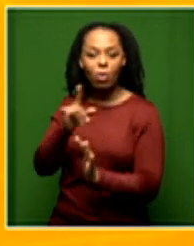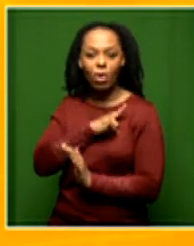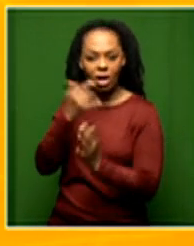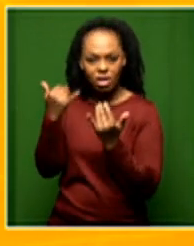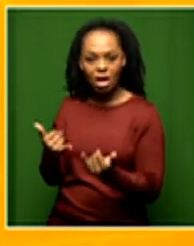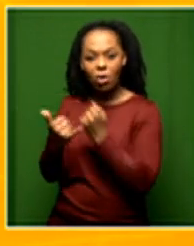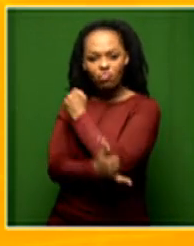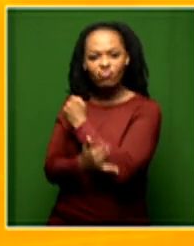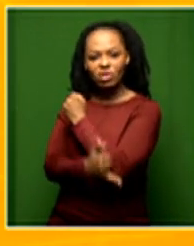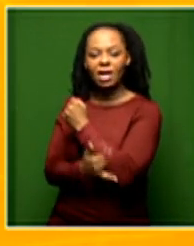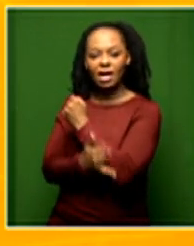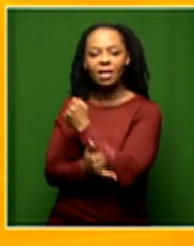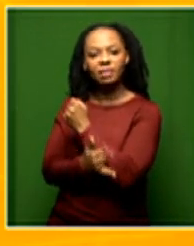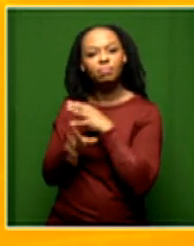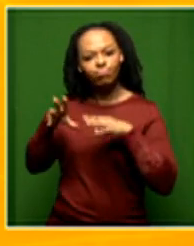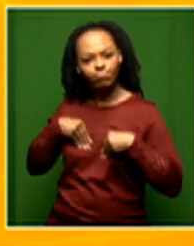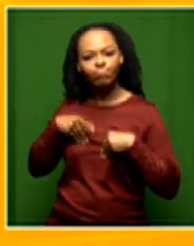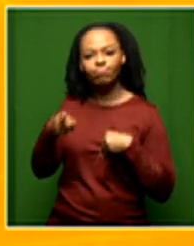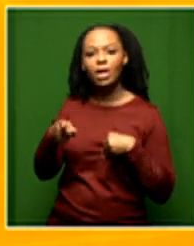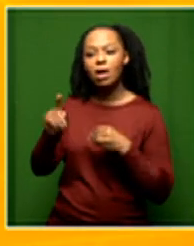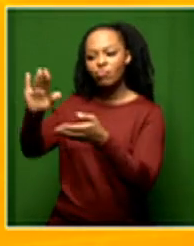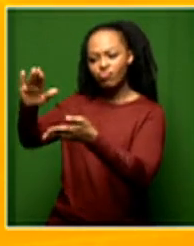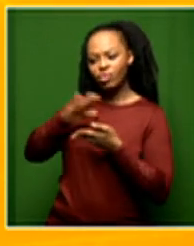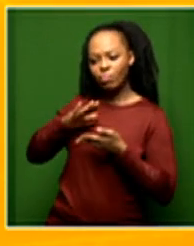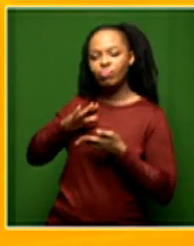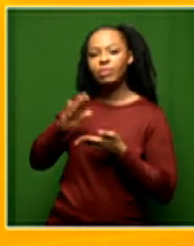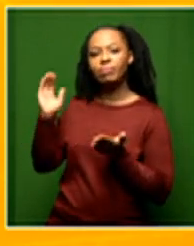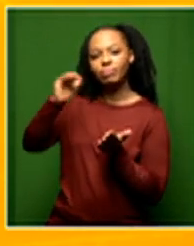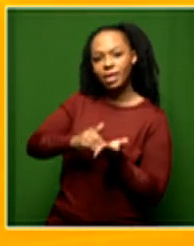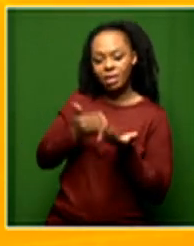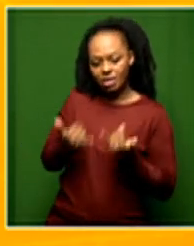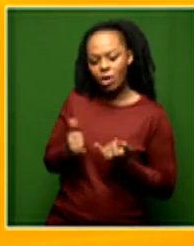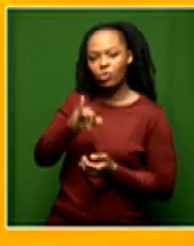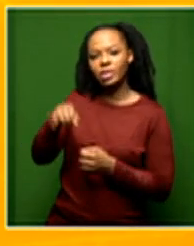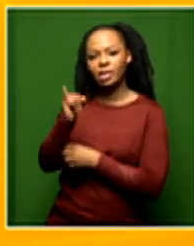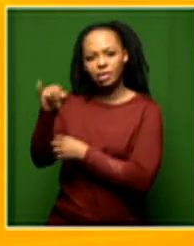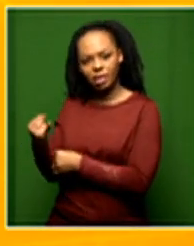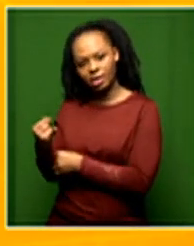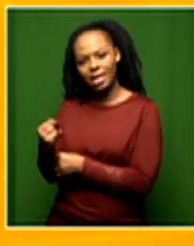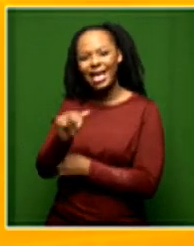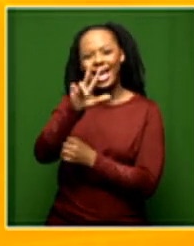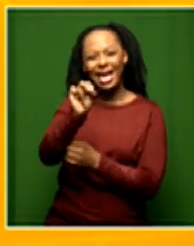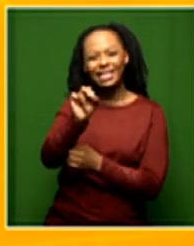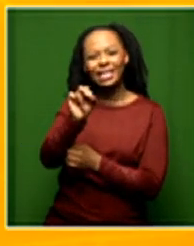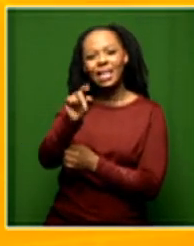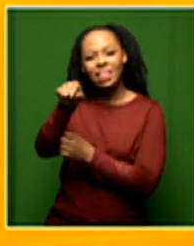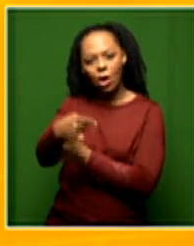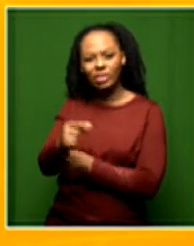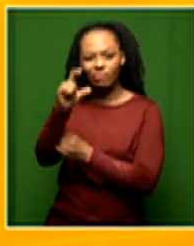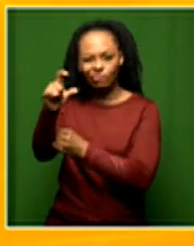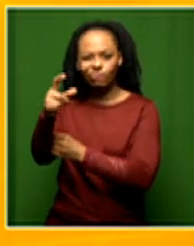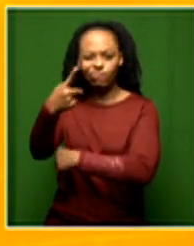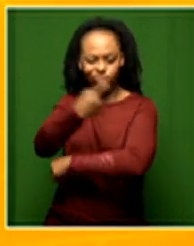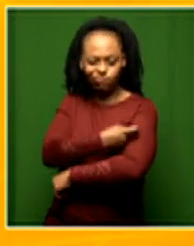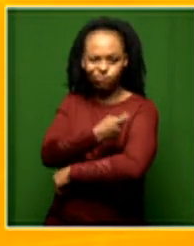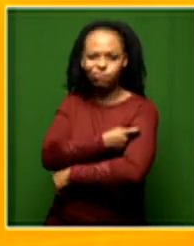has taken a receipt of the first Johnson Johnson vaccines and 80,000 batches. And we're expecting